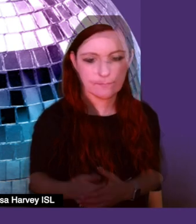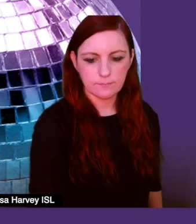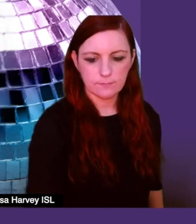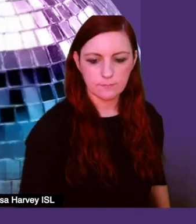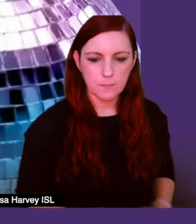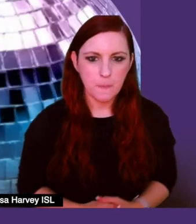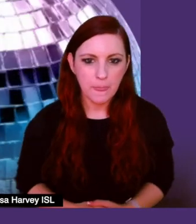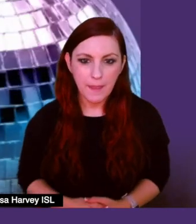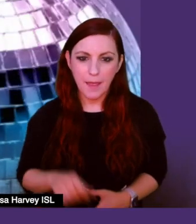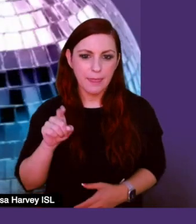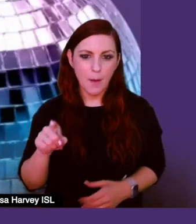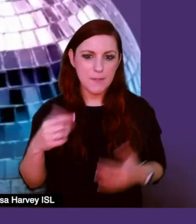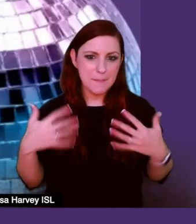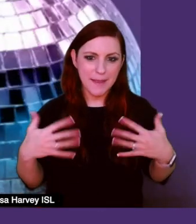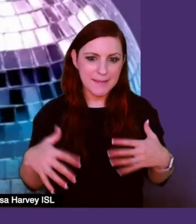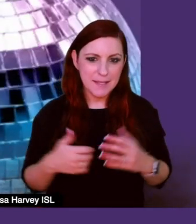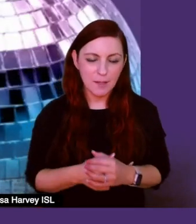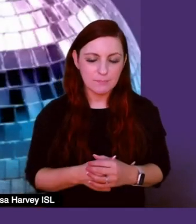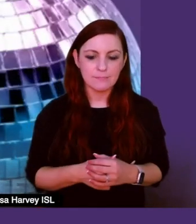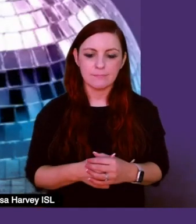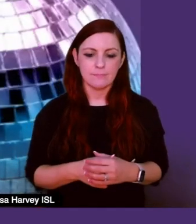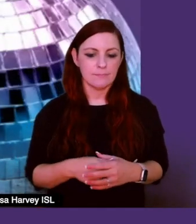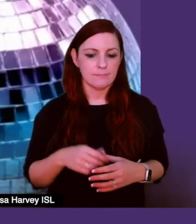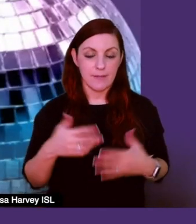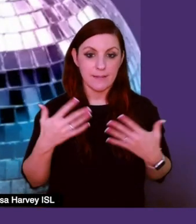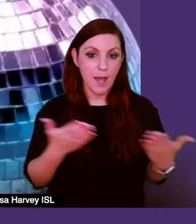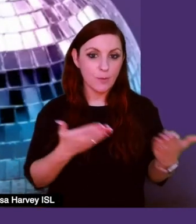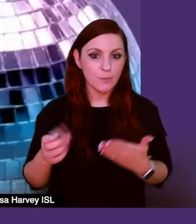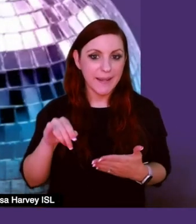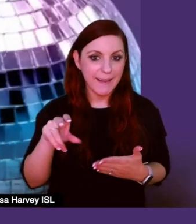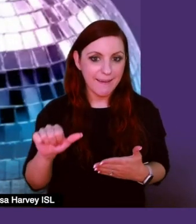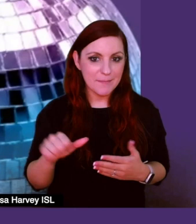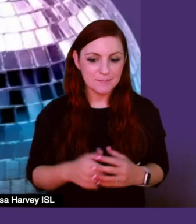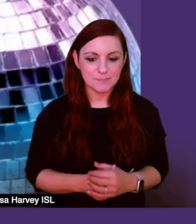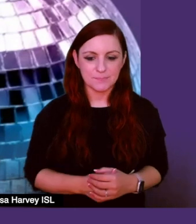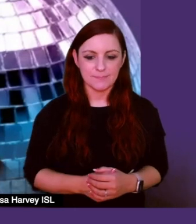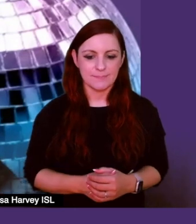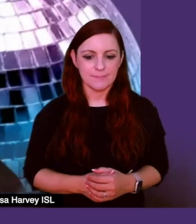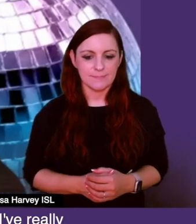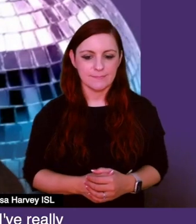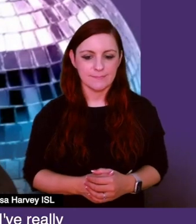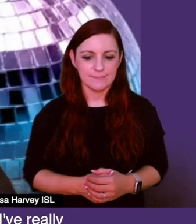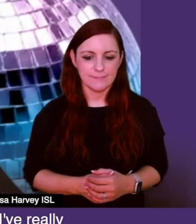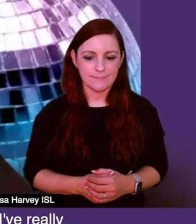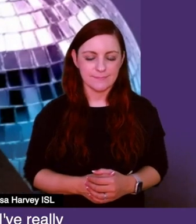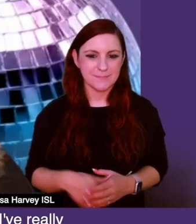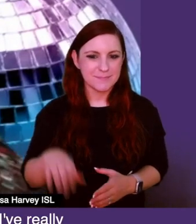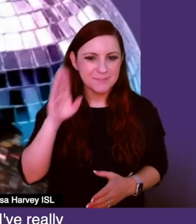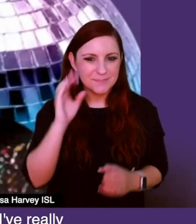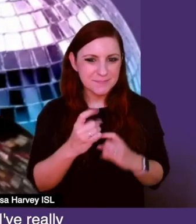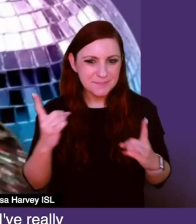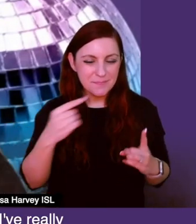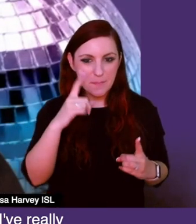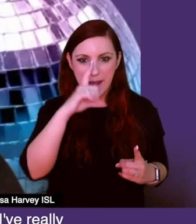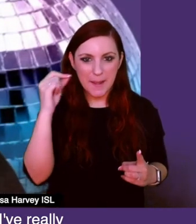you, Rachel. That was amazing. And over to Nicola. Okay. Hi.